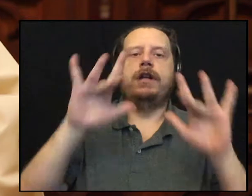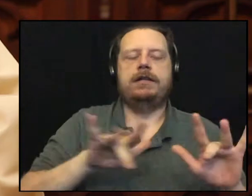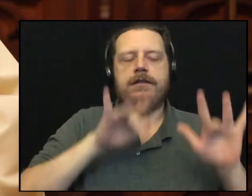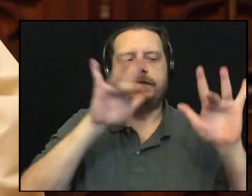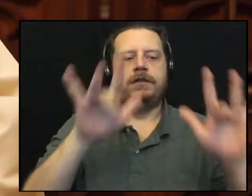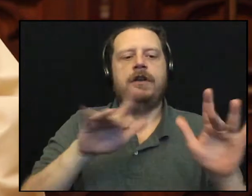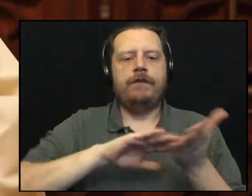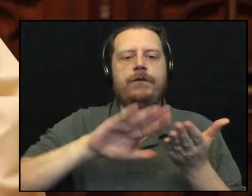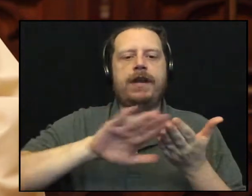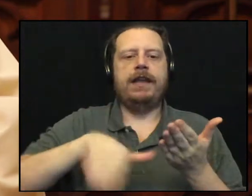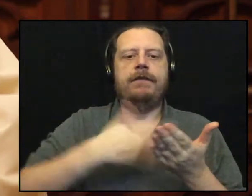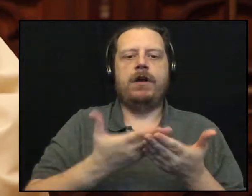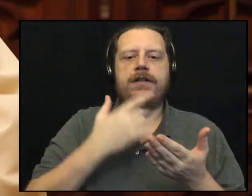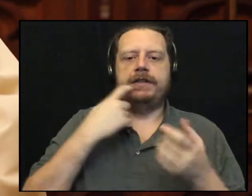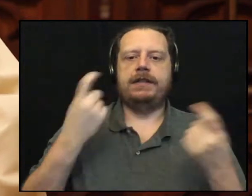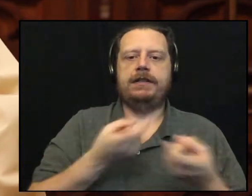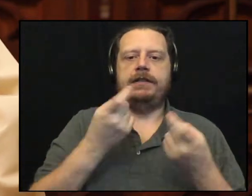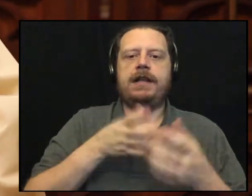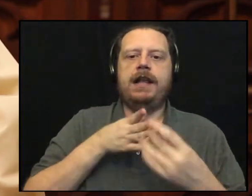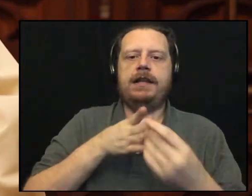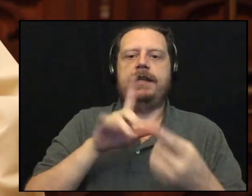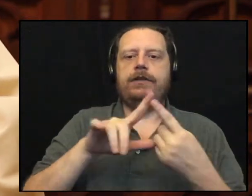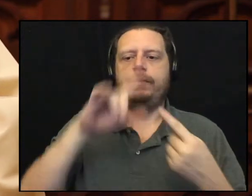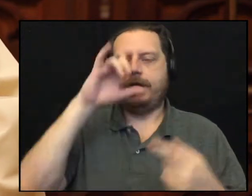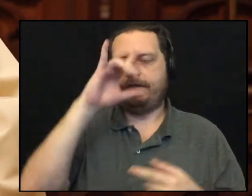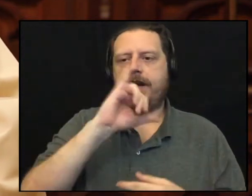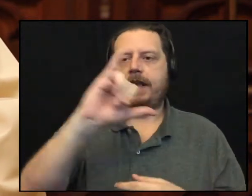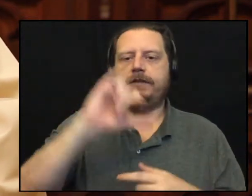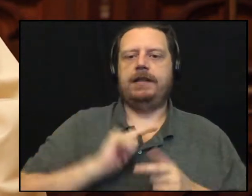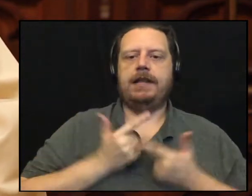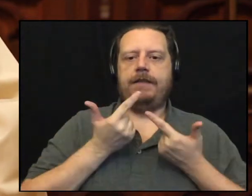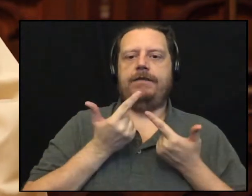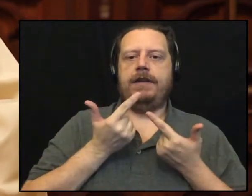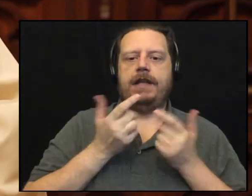forgive us our sins, and bring us to everlasting life.